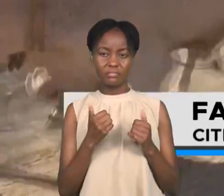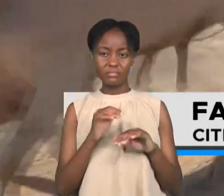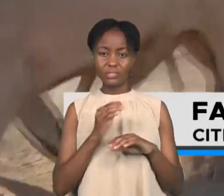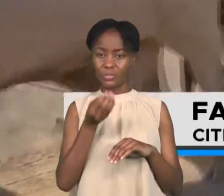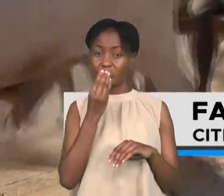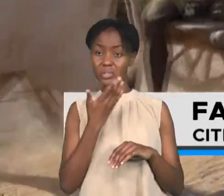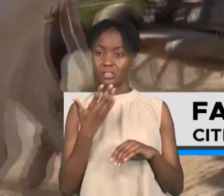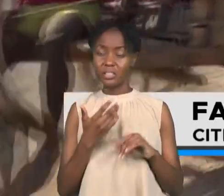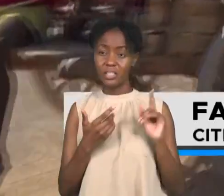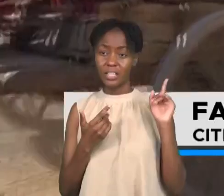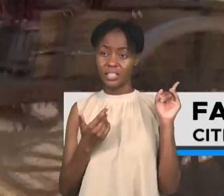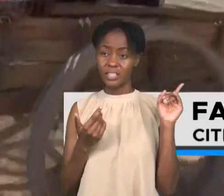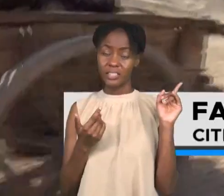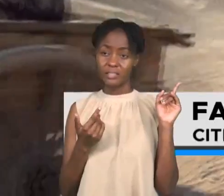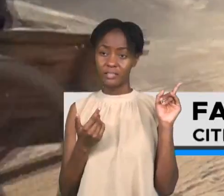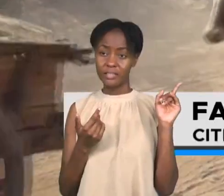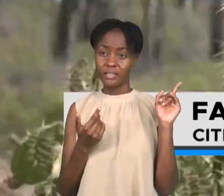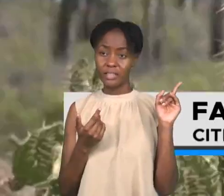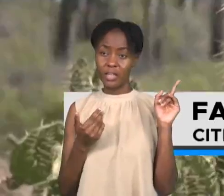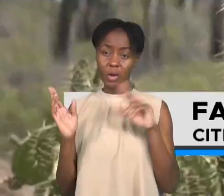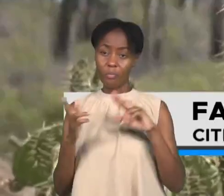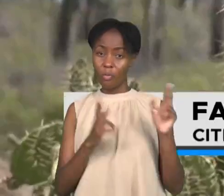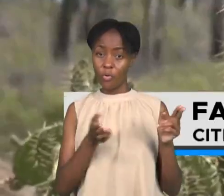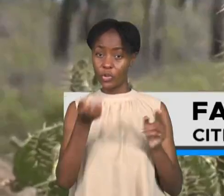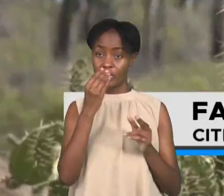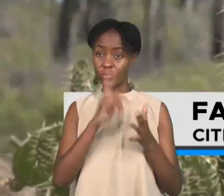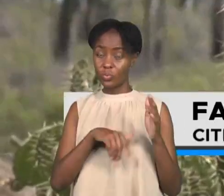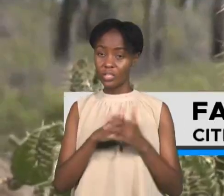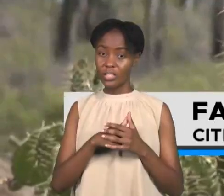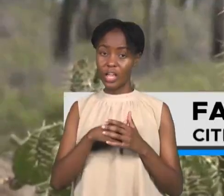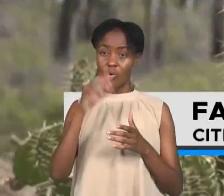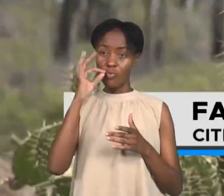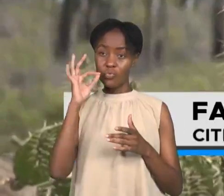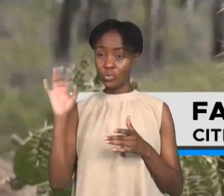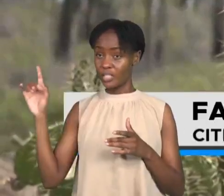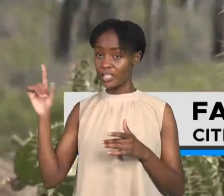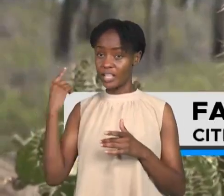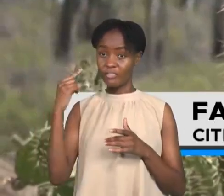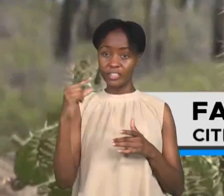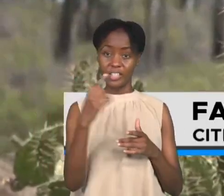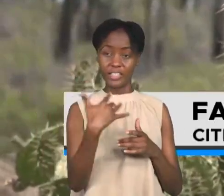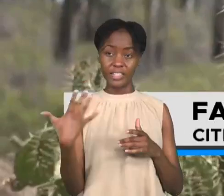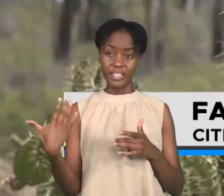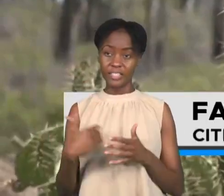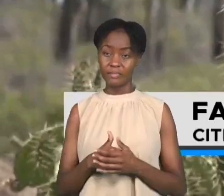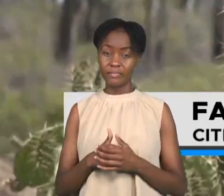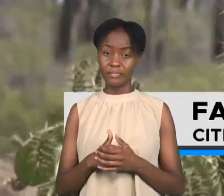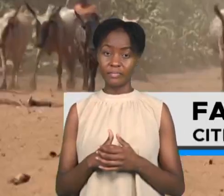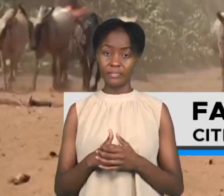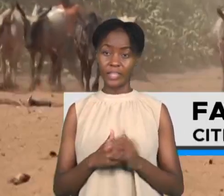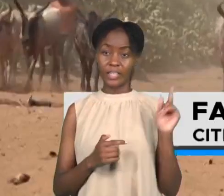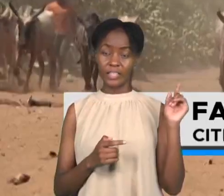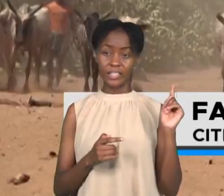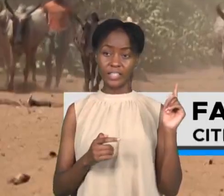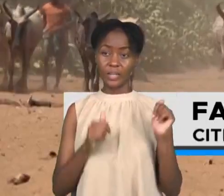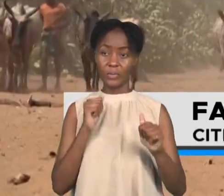The staple food in the arid region is usually cactus fruit. Rows of prickly green succulents surround villages, serving both